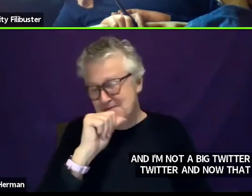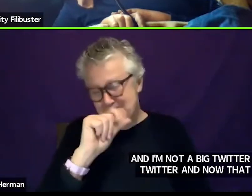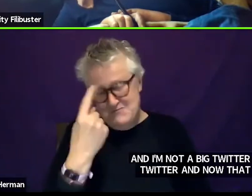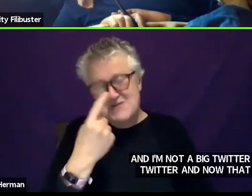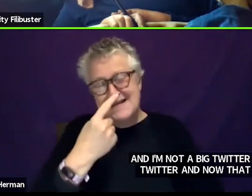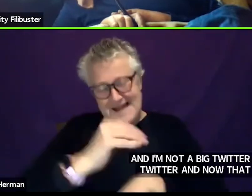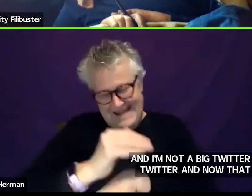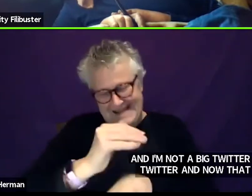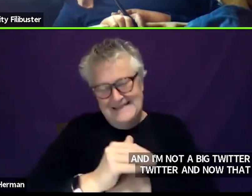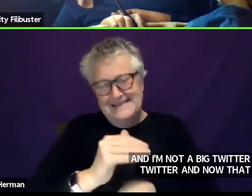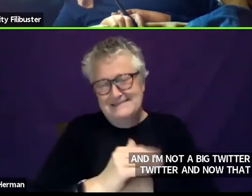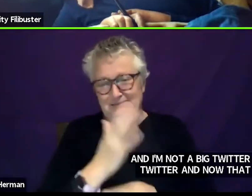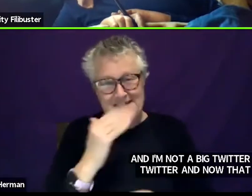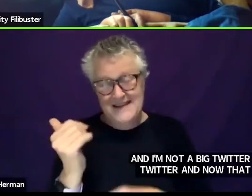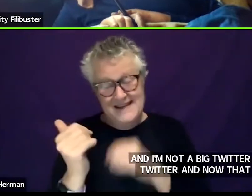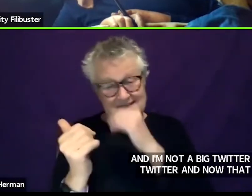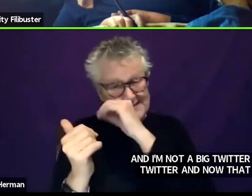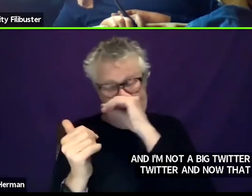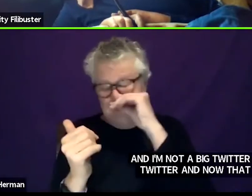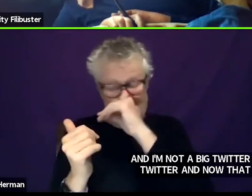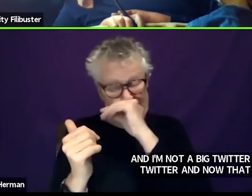because really